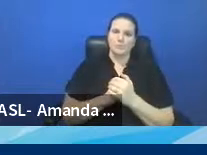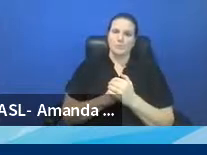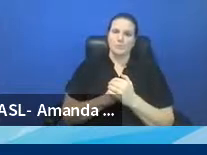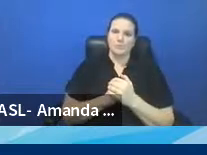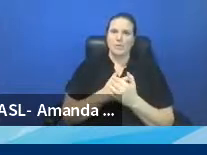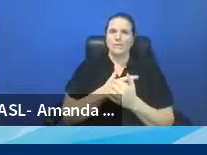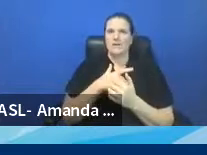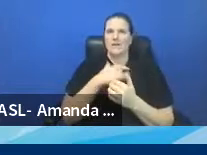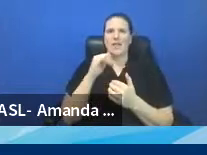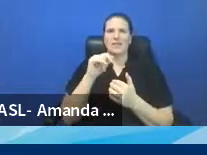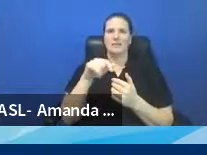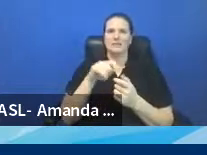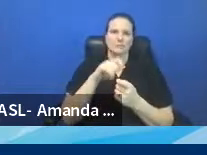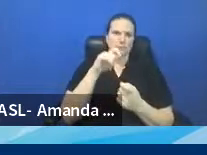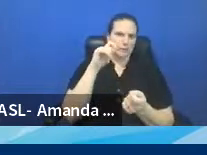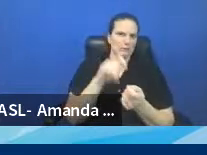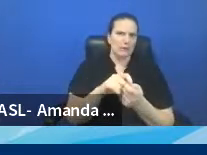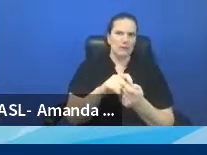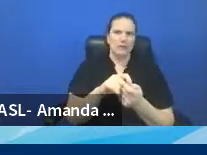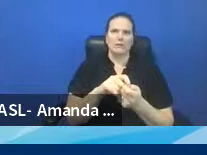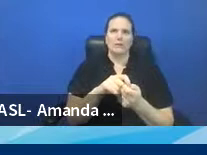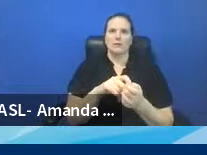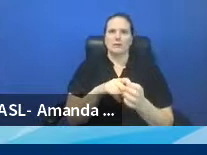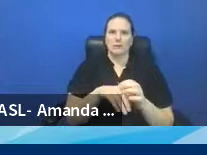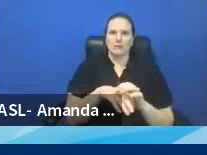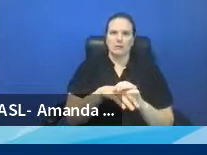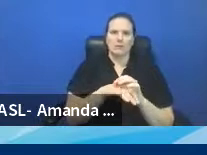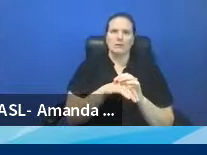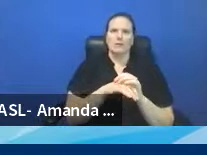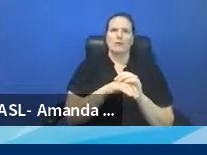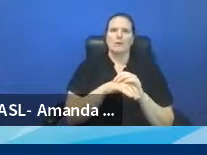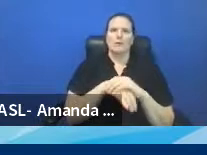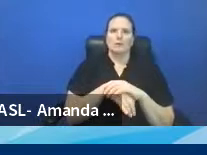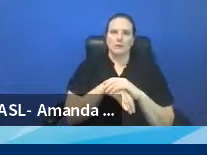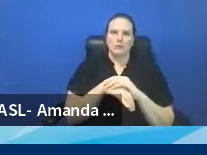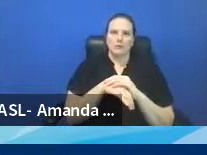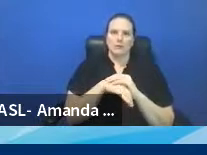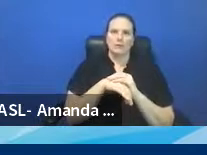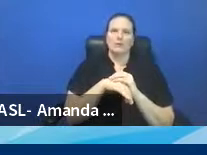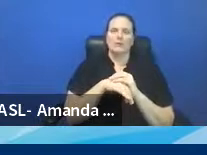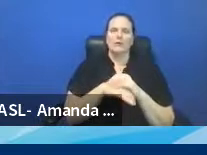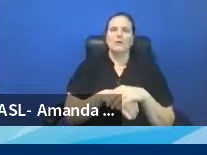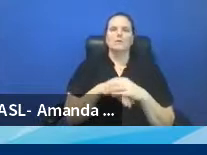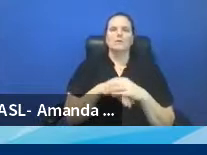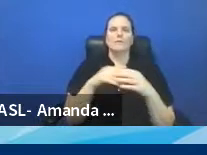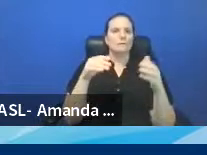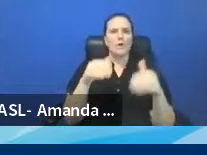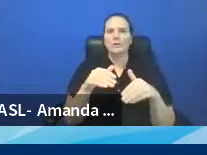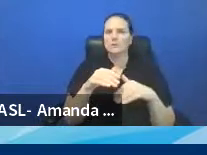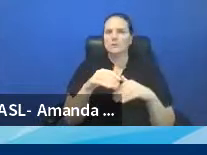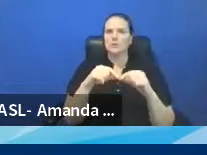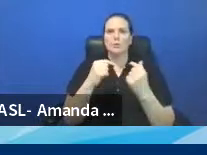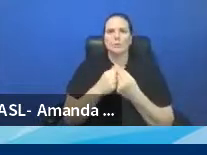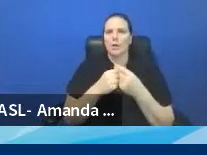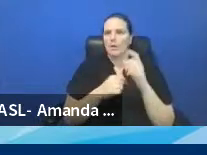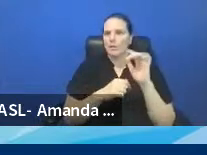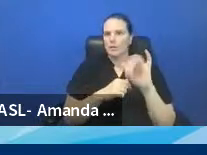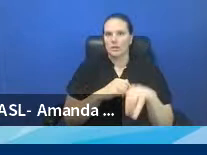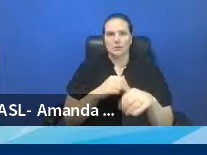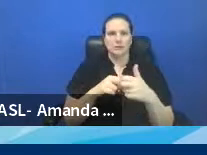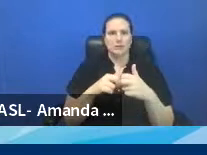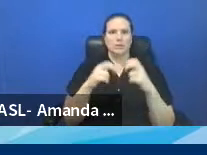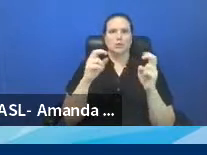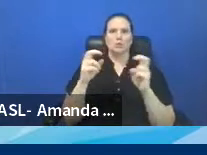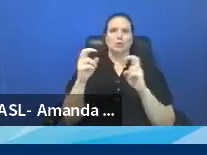is so specific that having a group that's singularly focused on this issue, and once